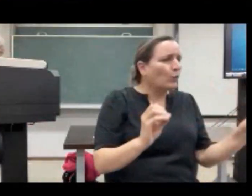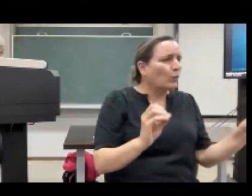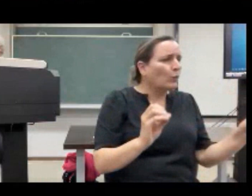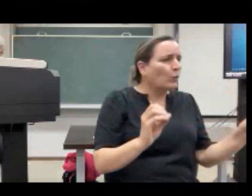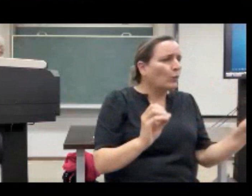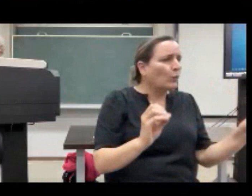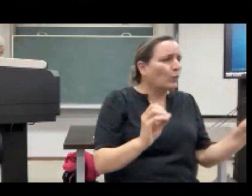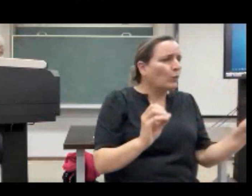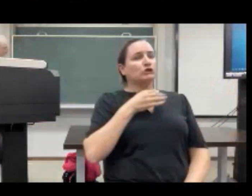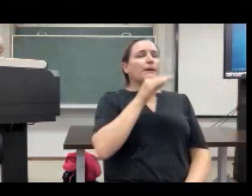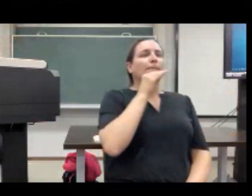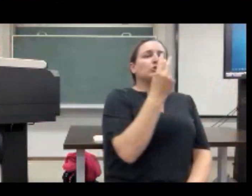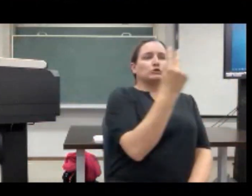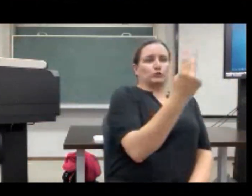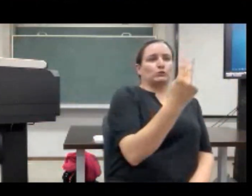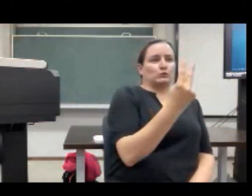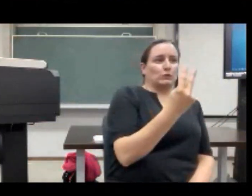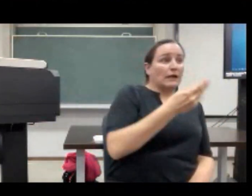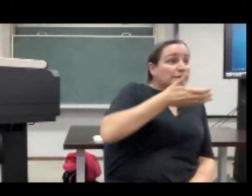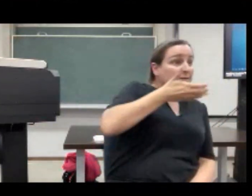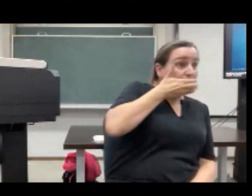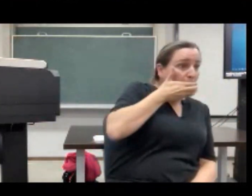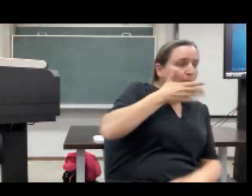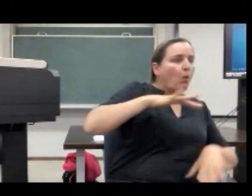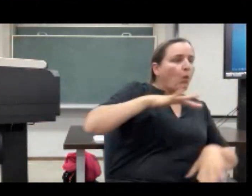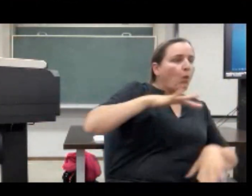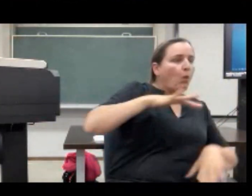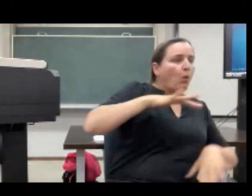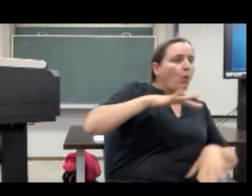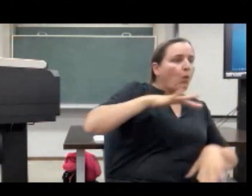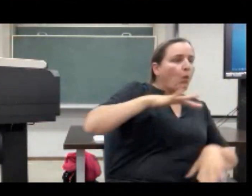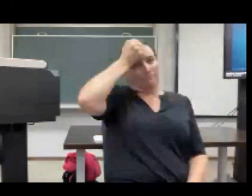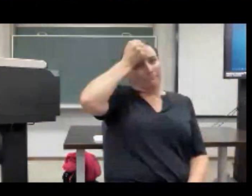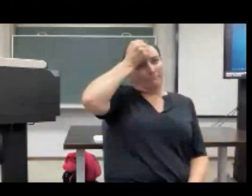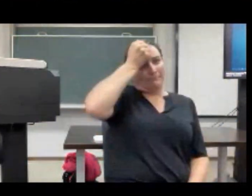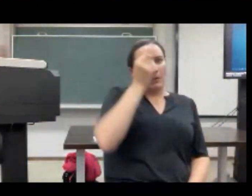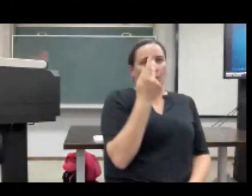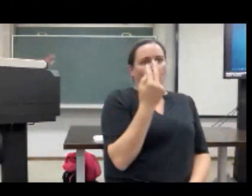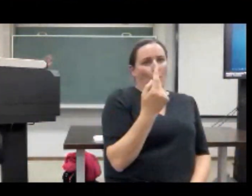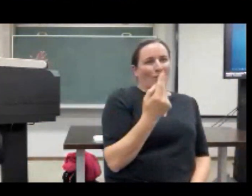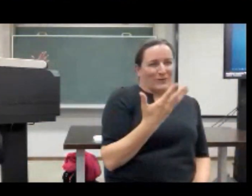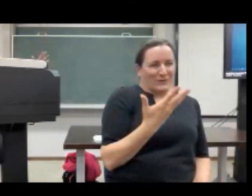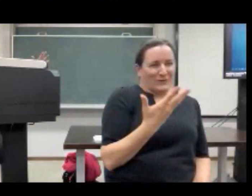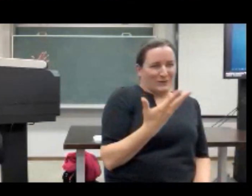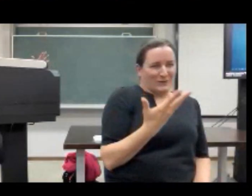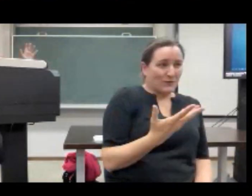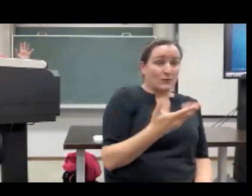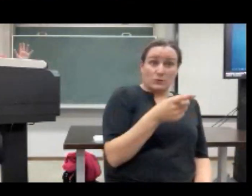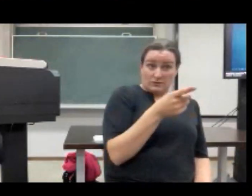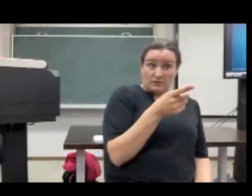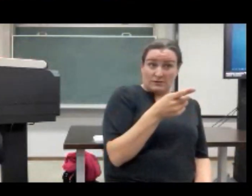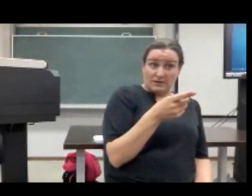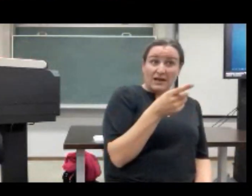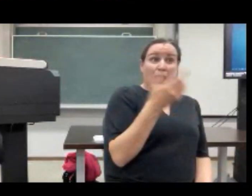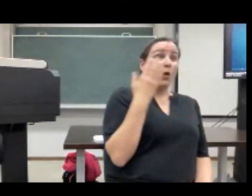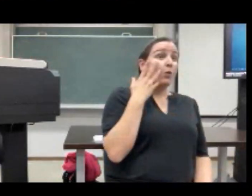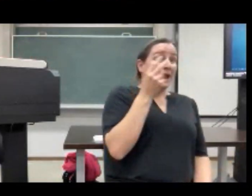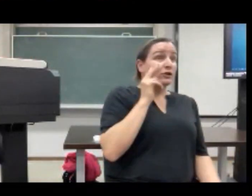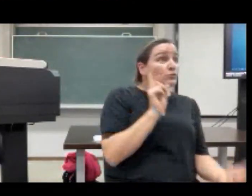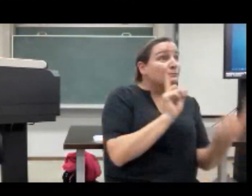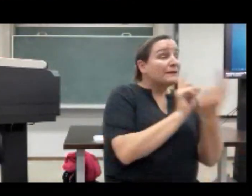has the additional connotation of being stupid. So these are correct anyone you meet who uses these